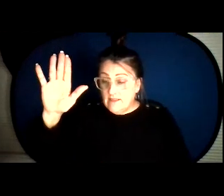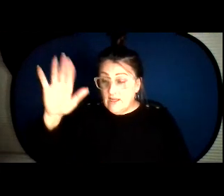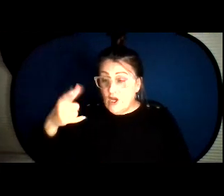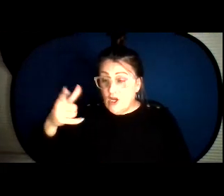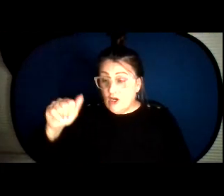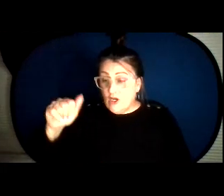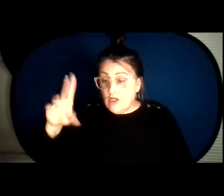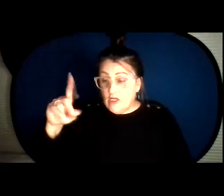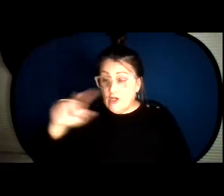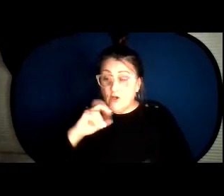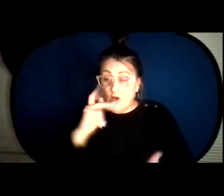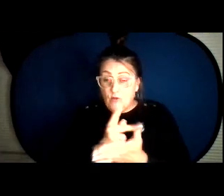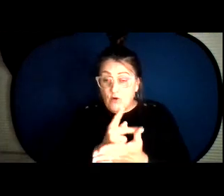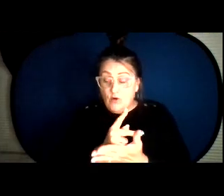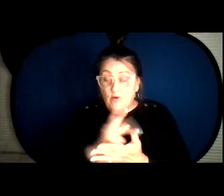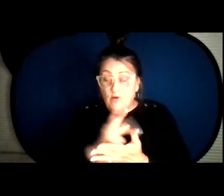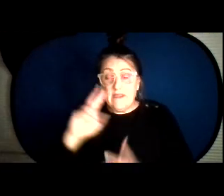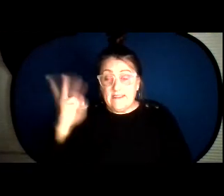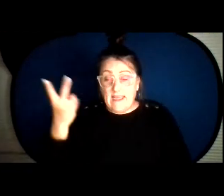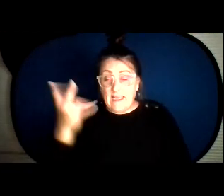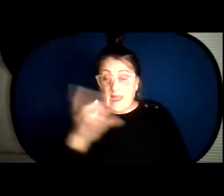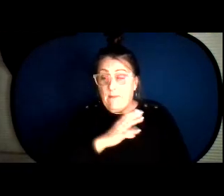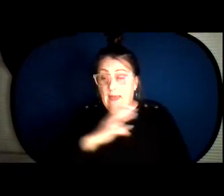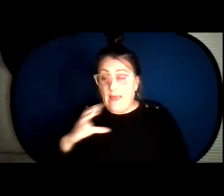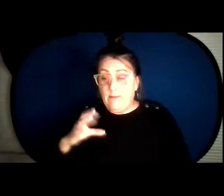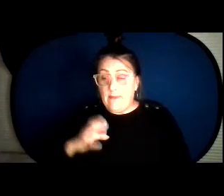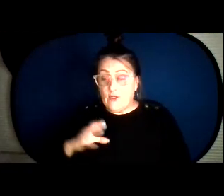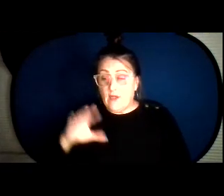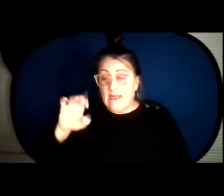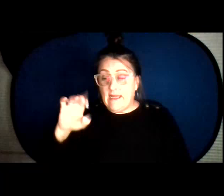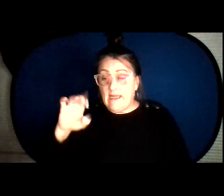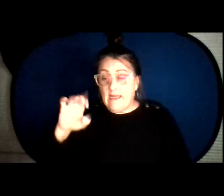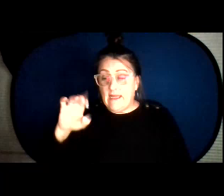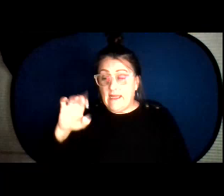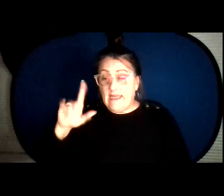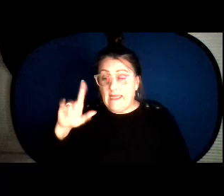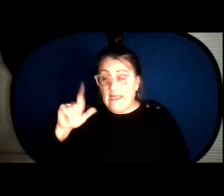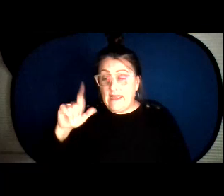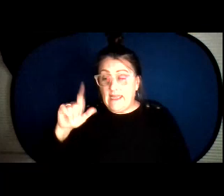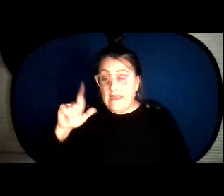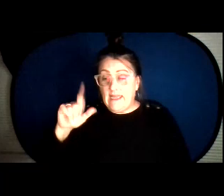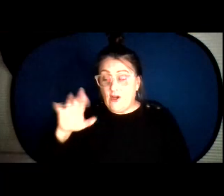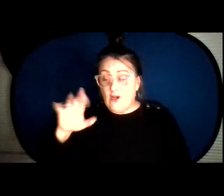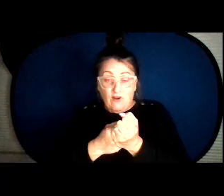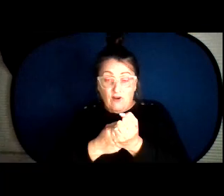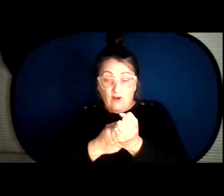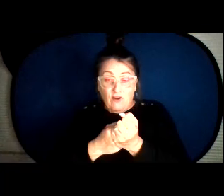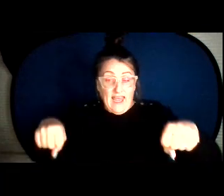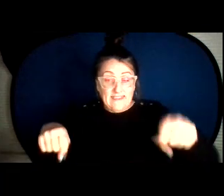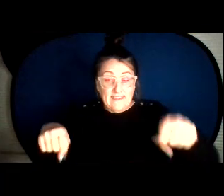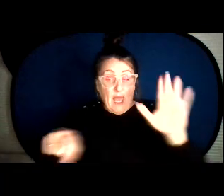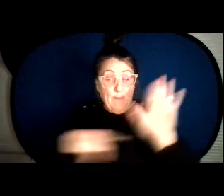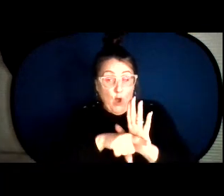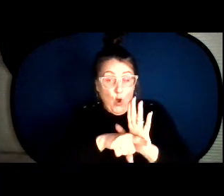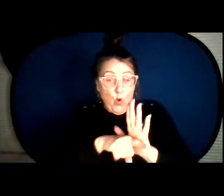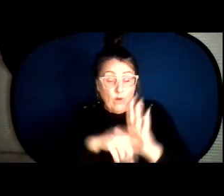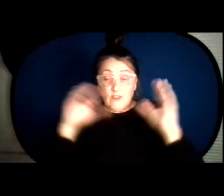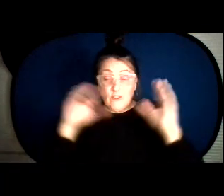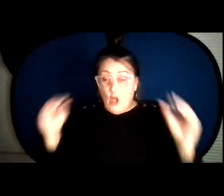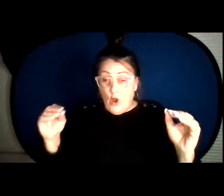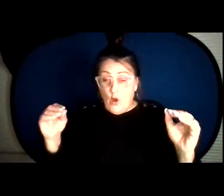second? Seconded by Commissioner Leanne Eager. All those in favor? Aye. Opposed? Abstentions? Motion